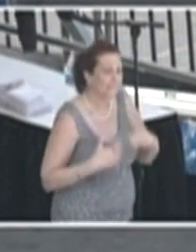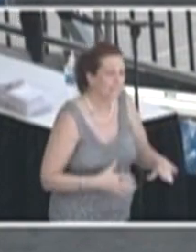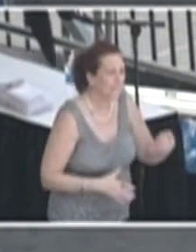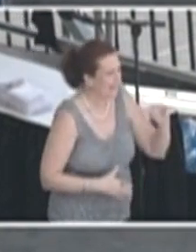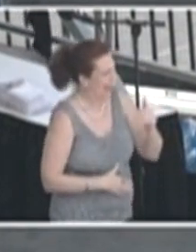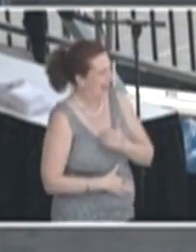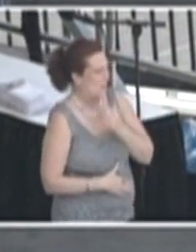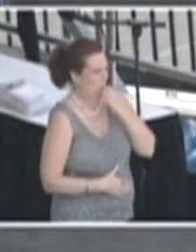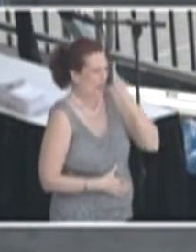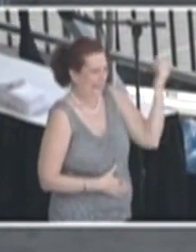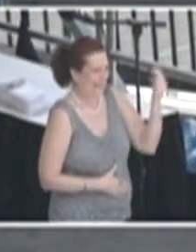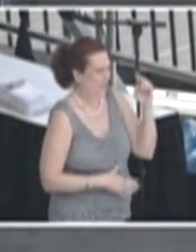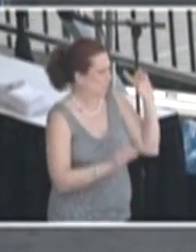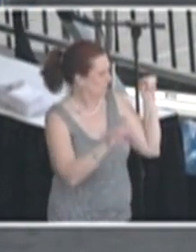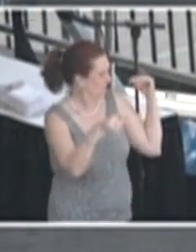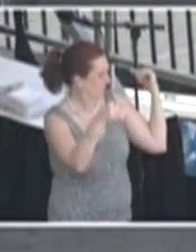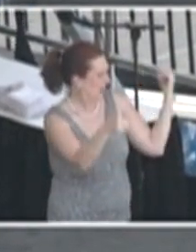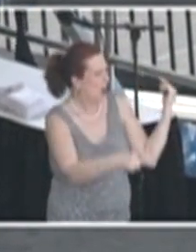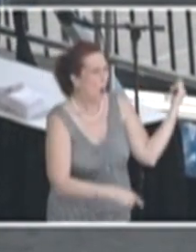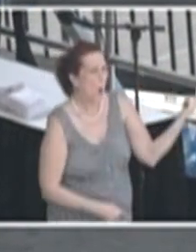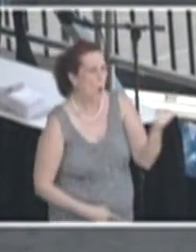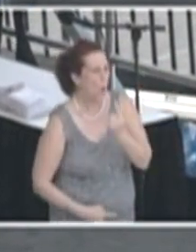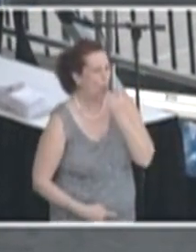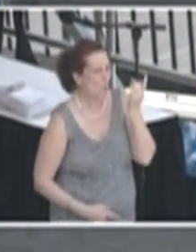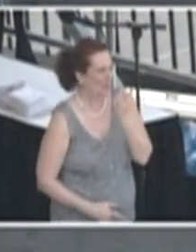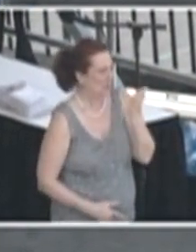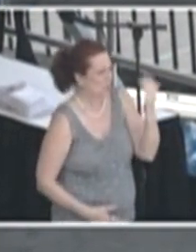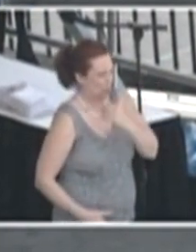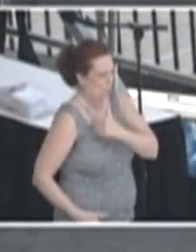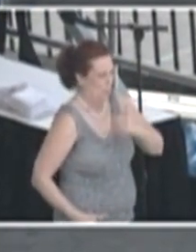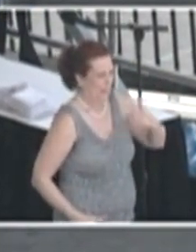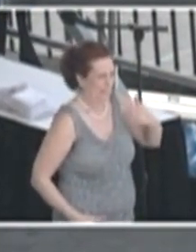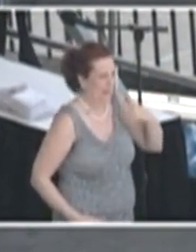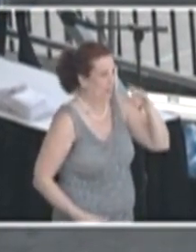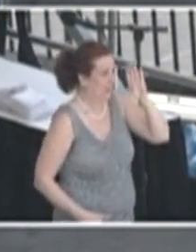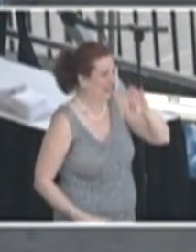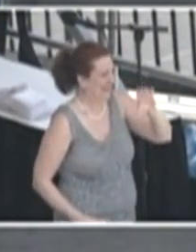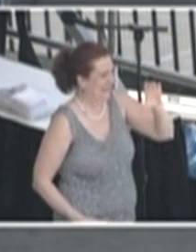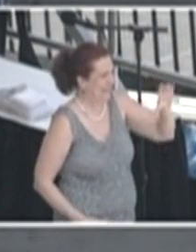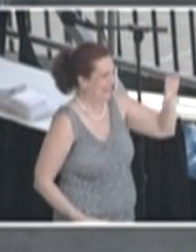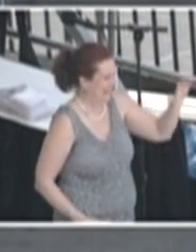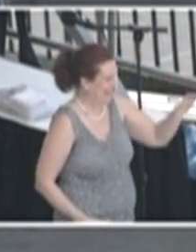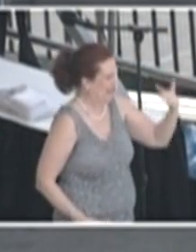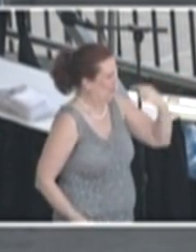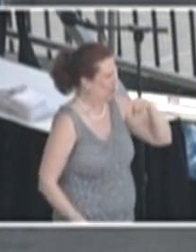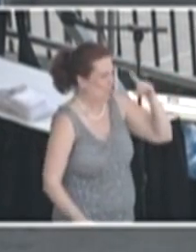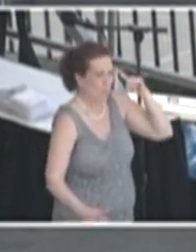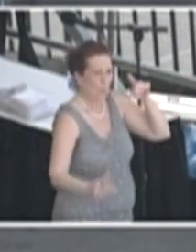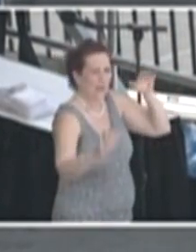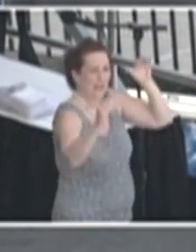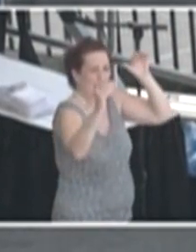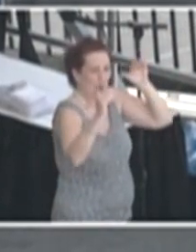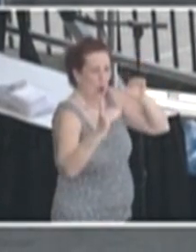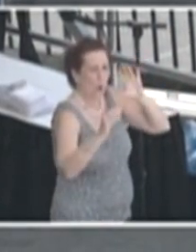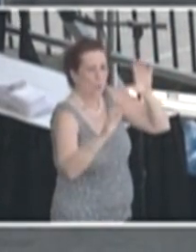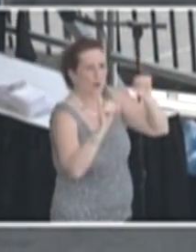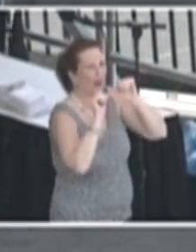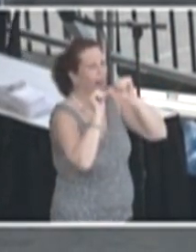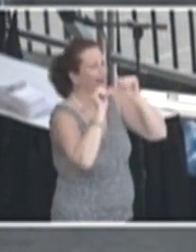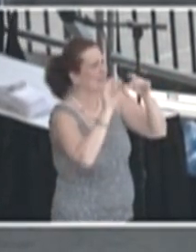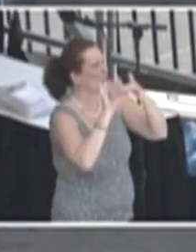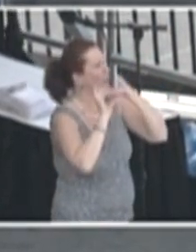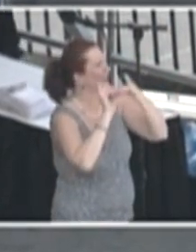be part of Bergen Community College. We hope that you will continue your relationship with